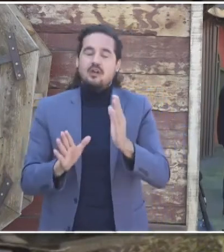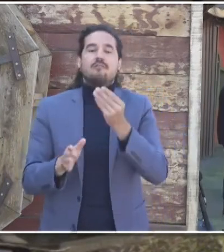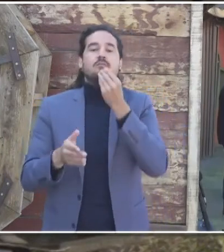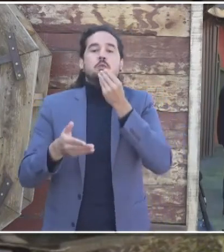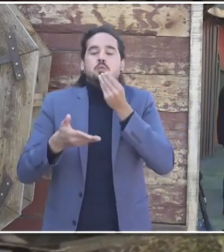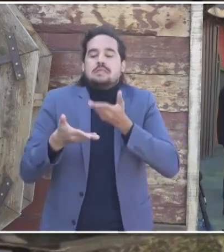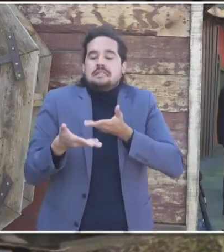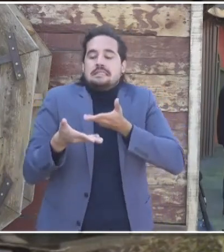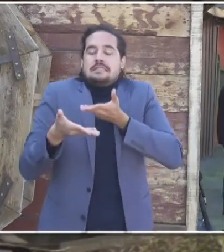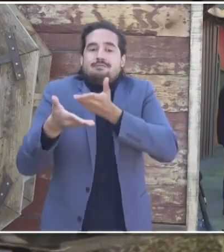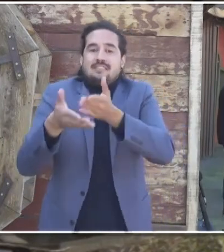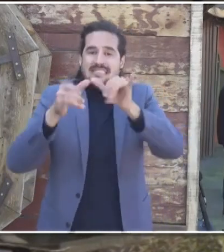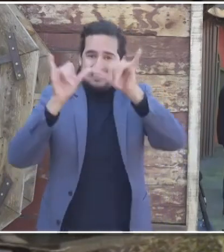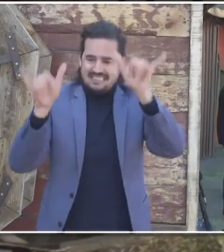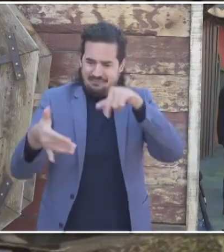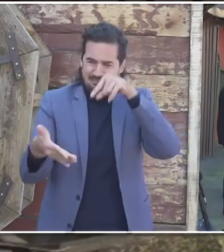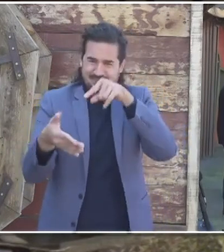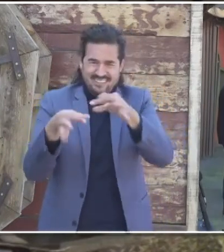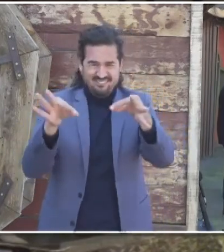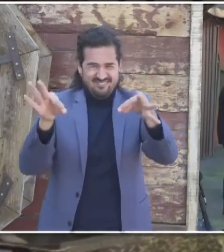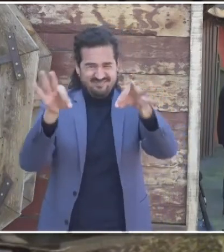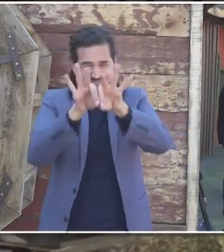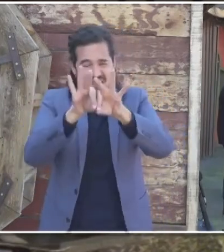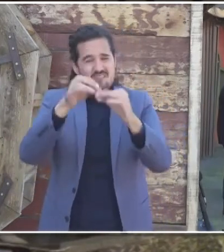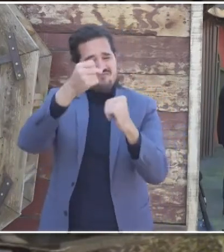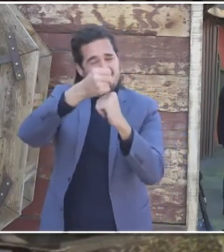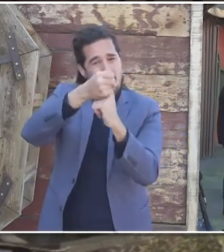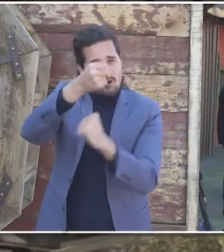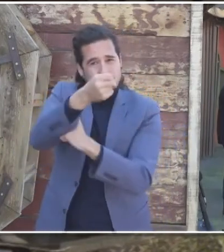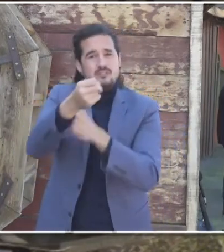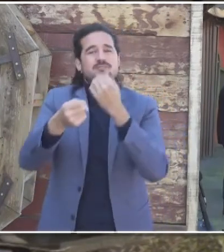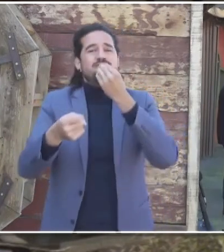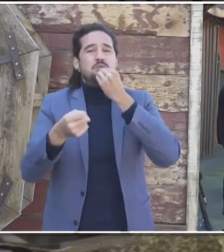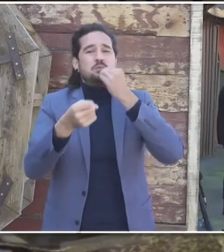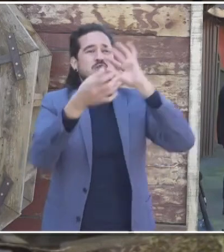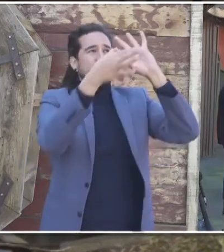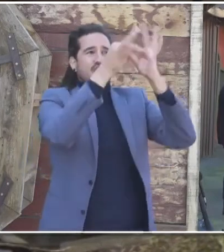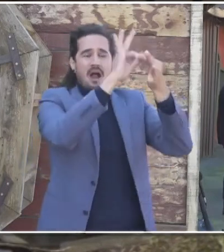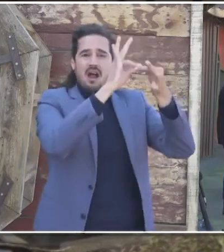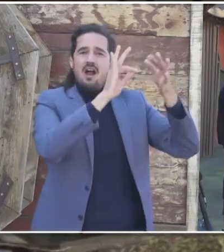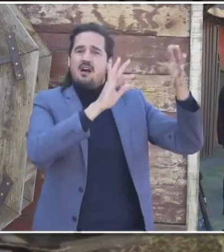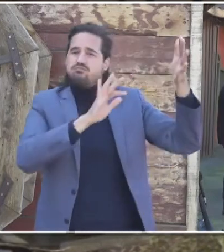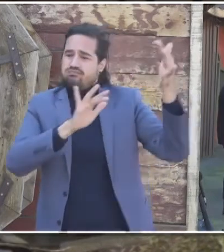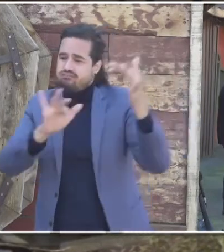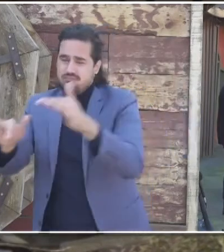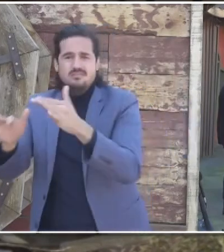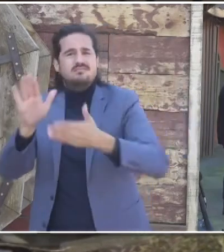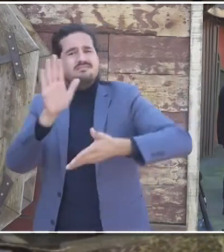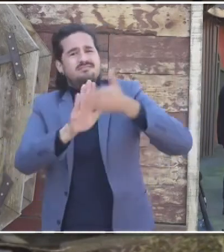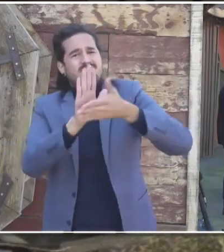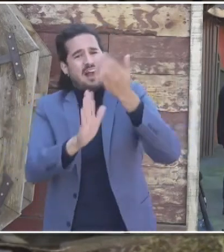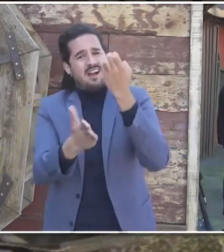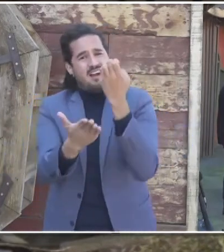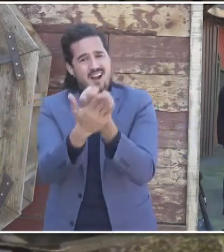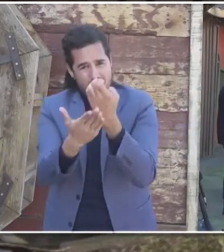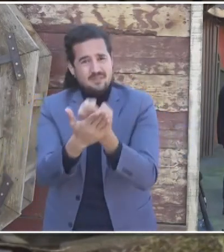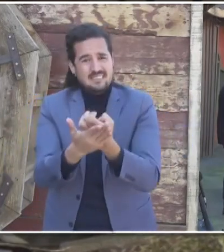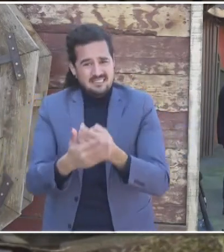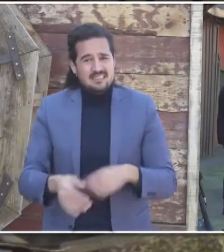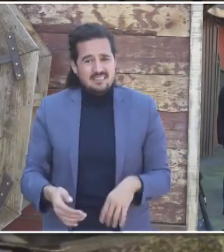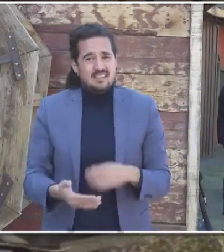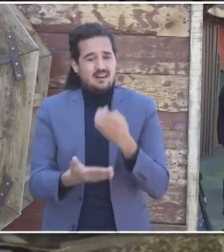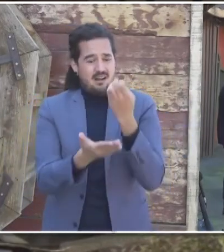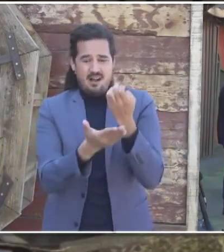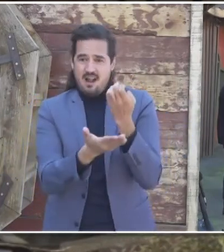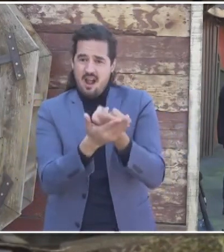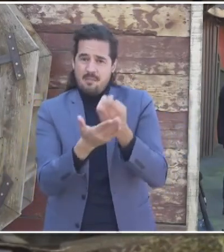the success not only of our economy, but foundational in terms of our economic capacity. And